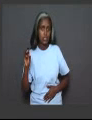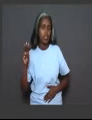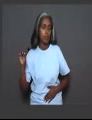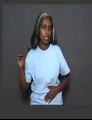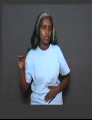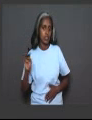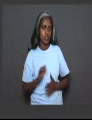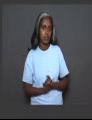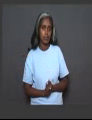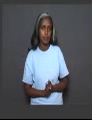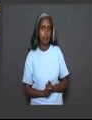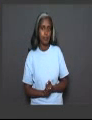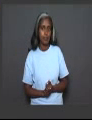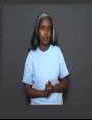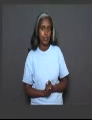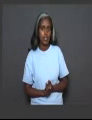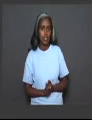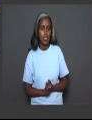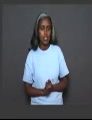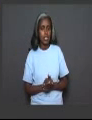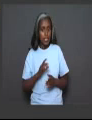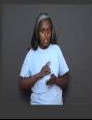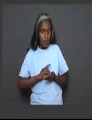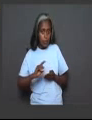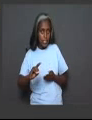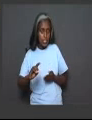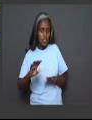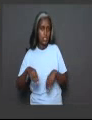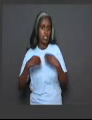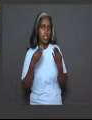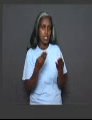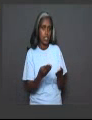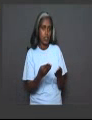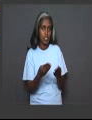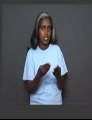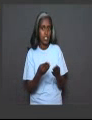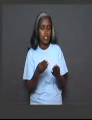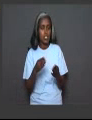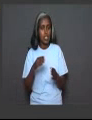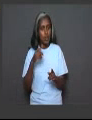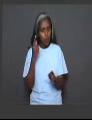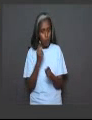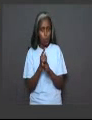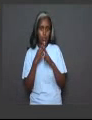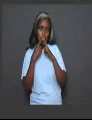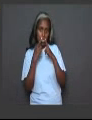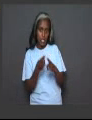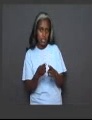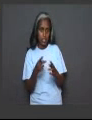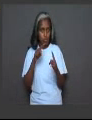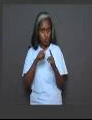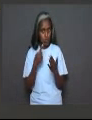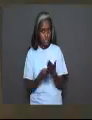180 meters are the dimensions that give the optimal answer to this